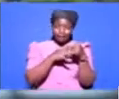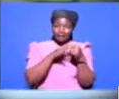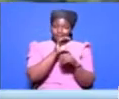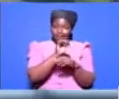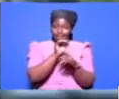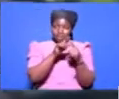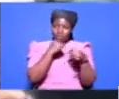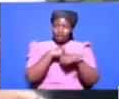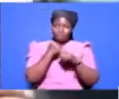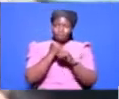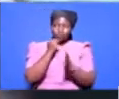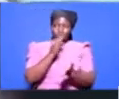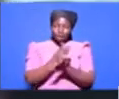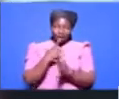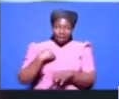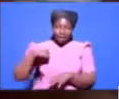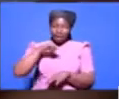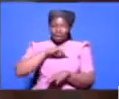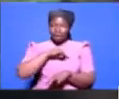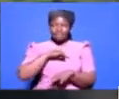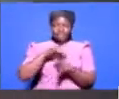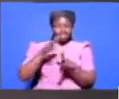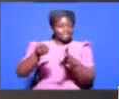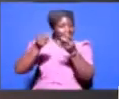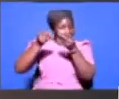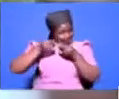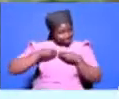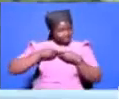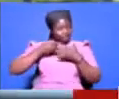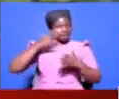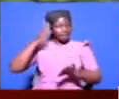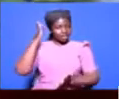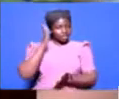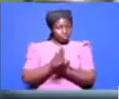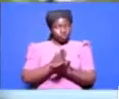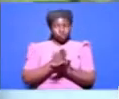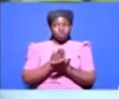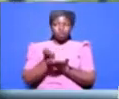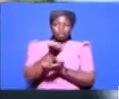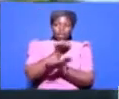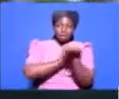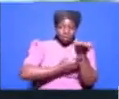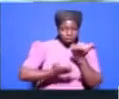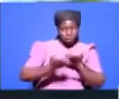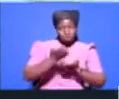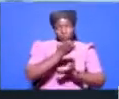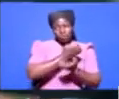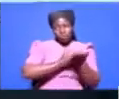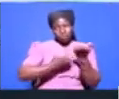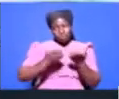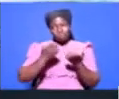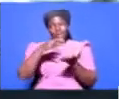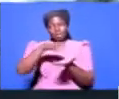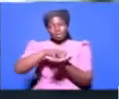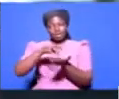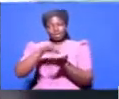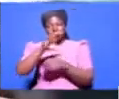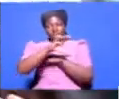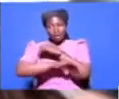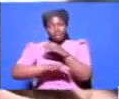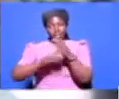that we got a real economic state of country where everybody